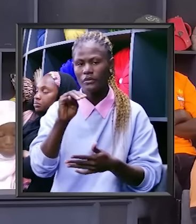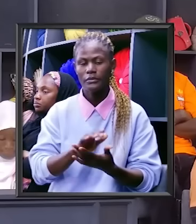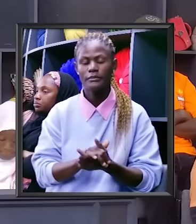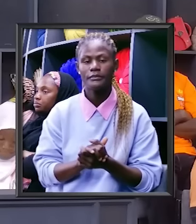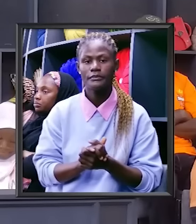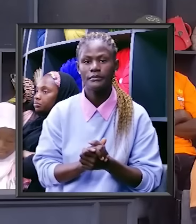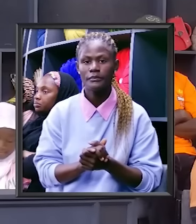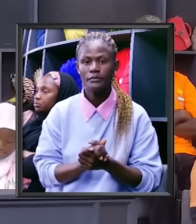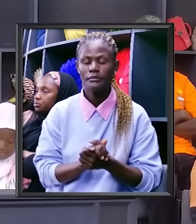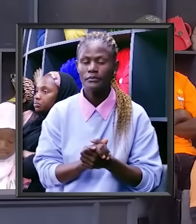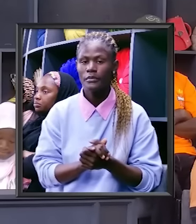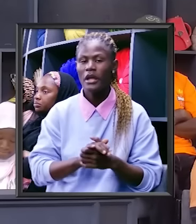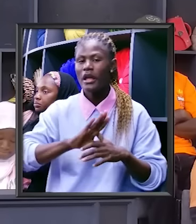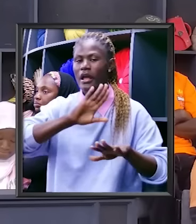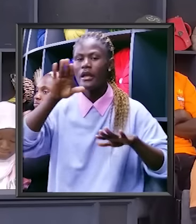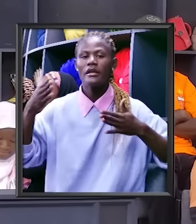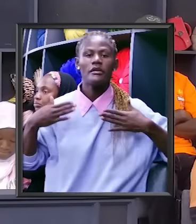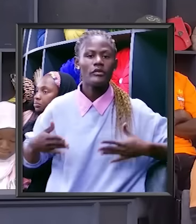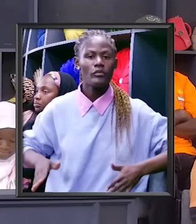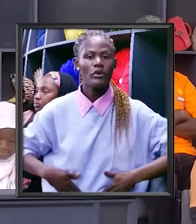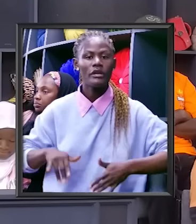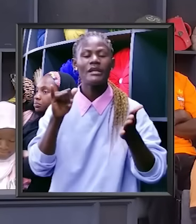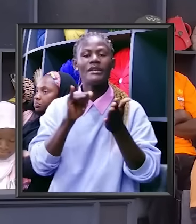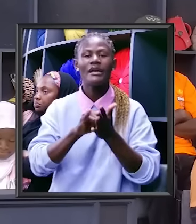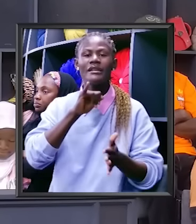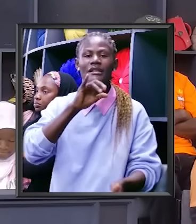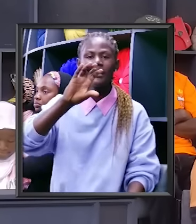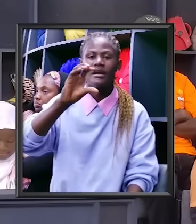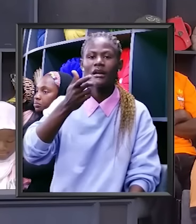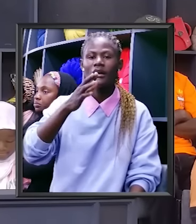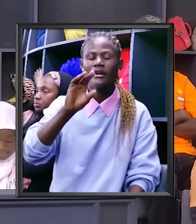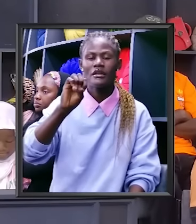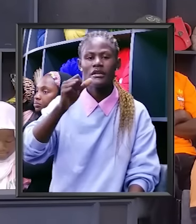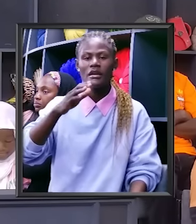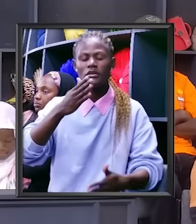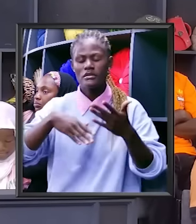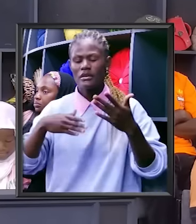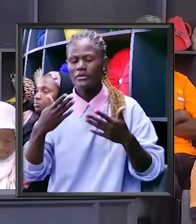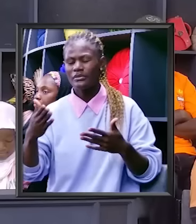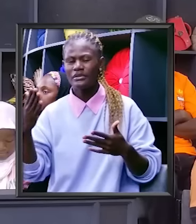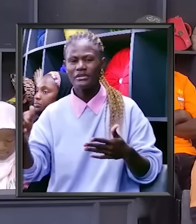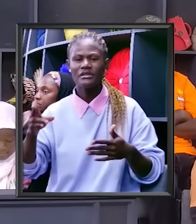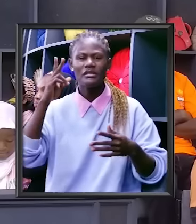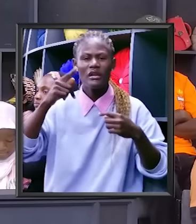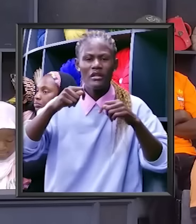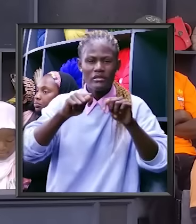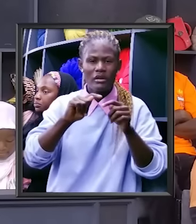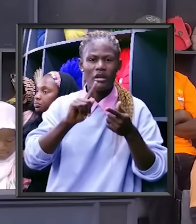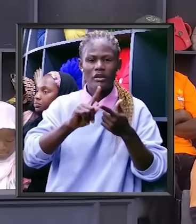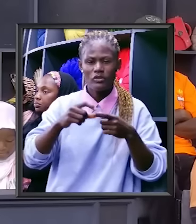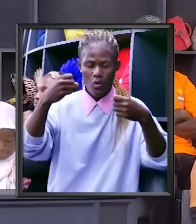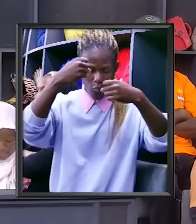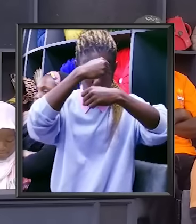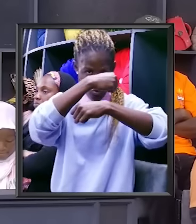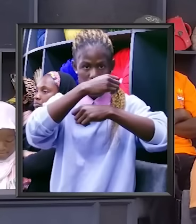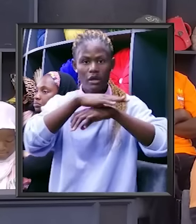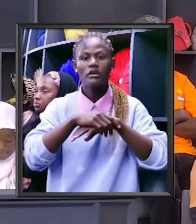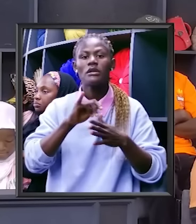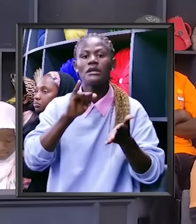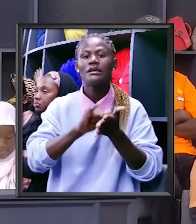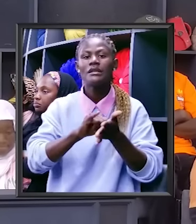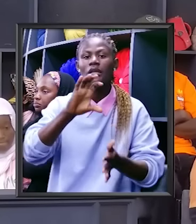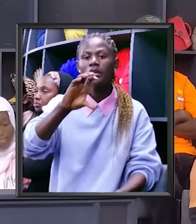Now anybody will be career something. If they try to protect